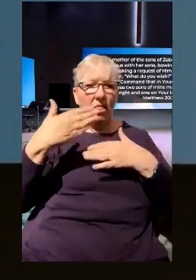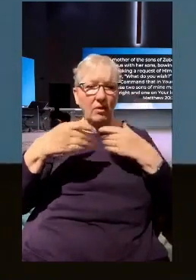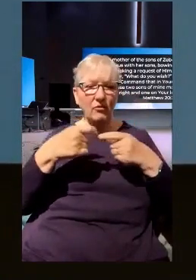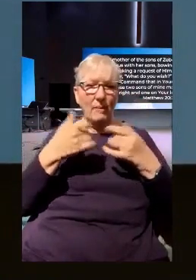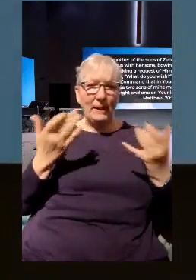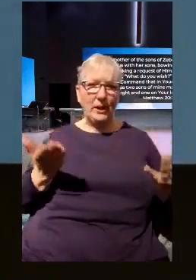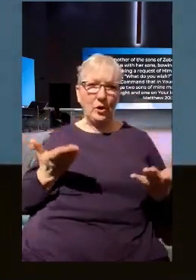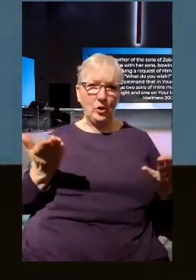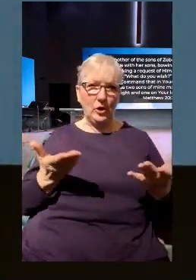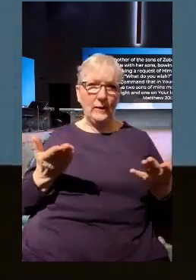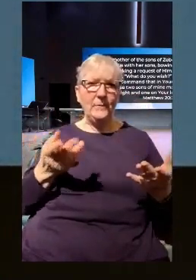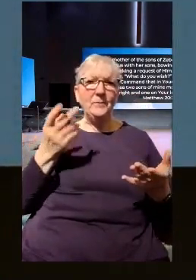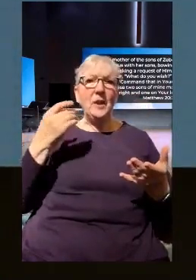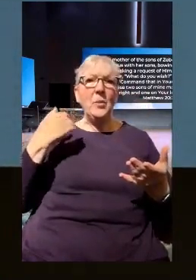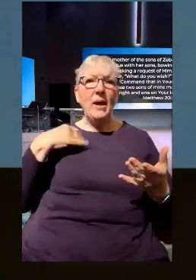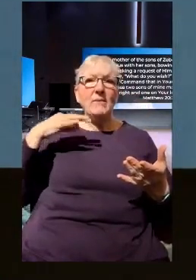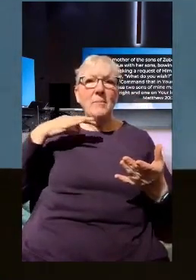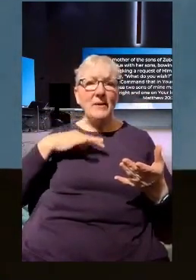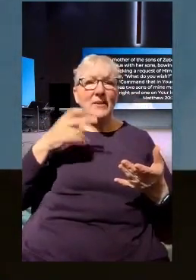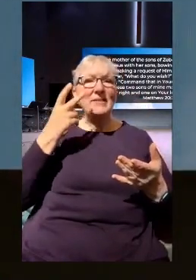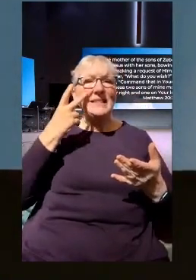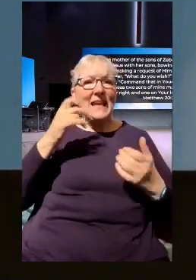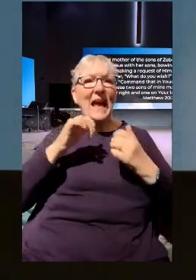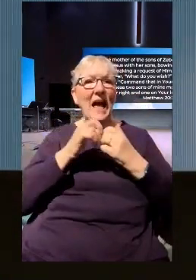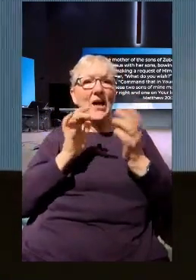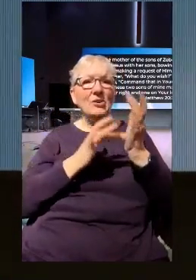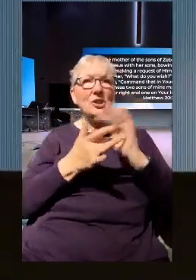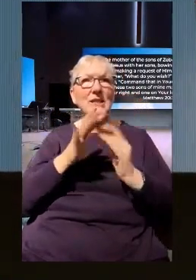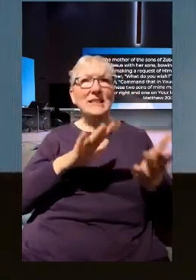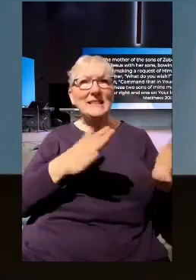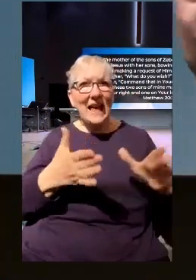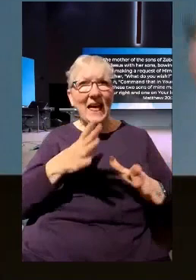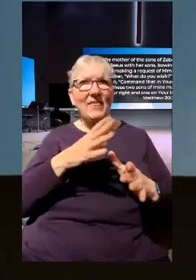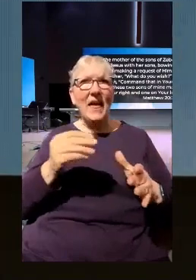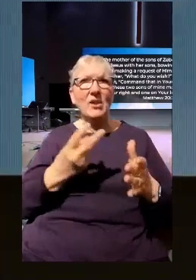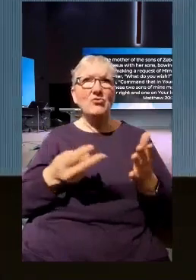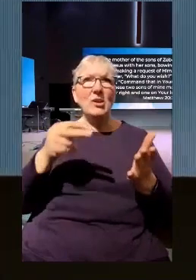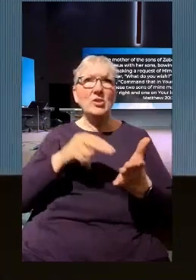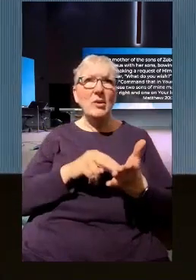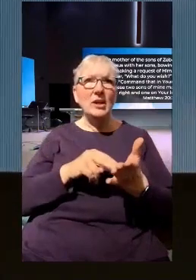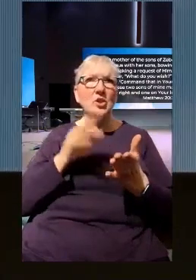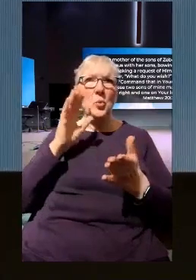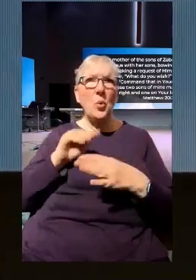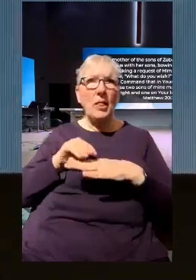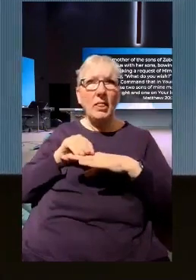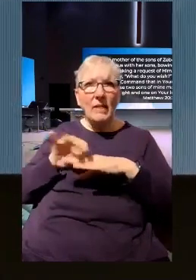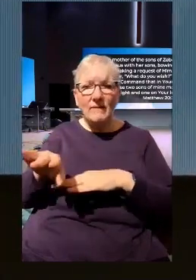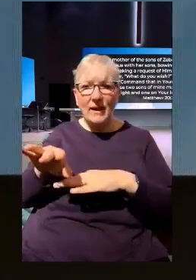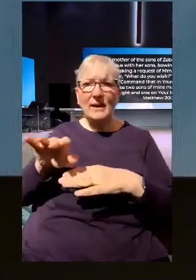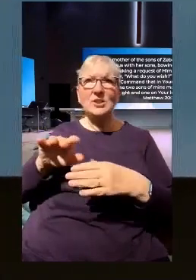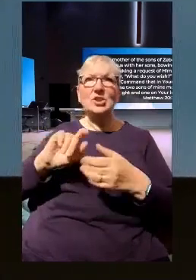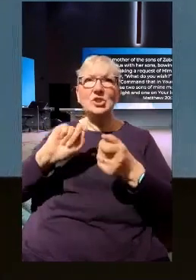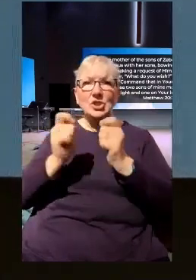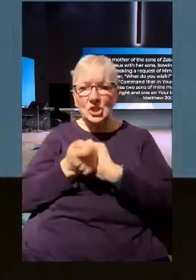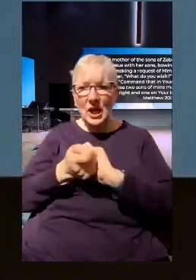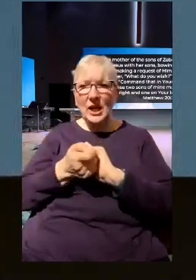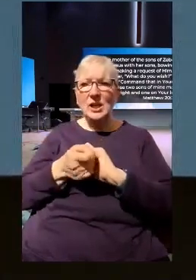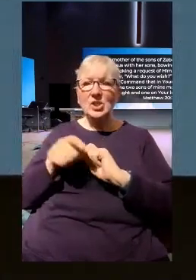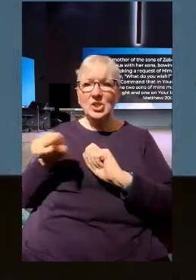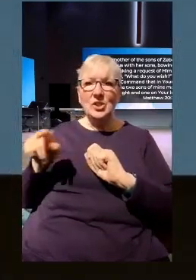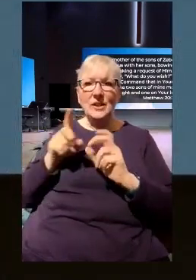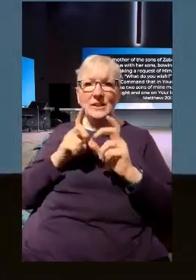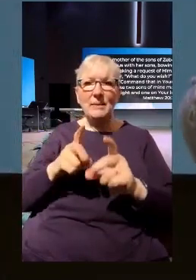how Jesus' death and resurrection ultimately transforms these disciples. But at this point, they don't have that benefit. But what they do have the benefit of